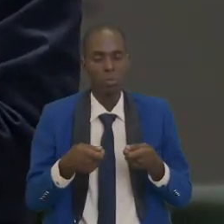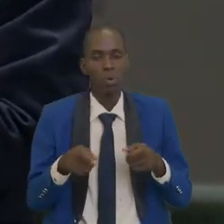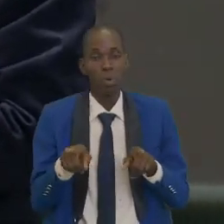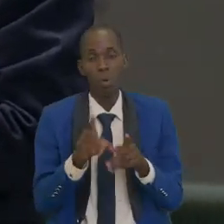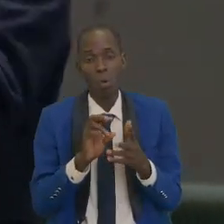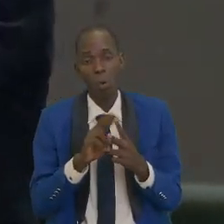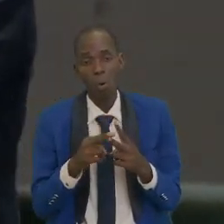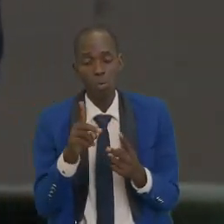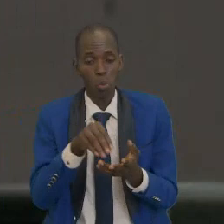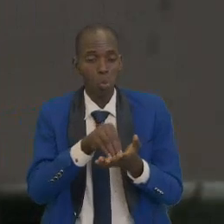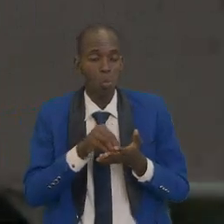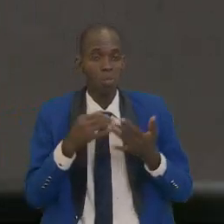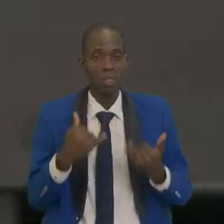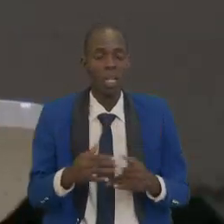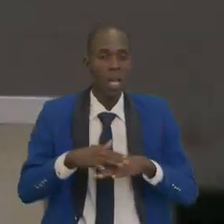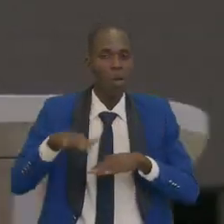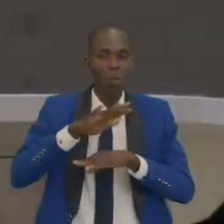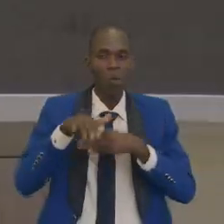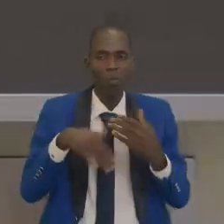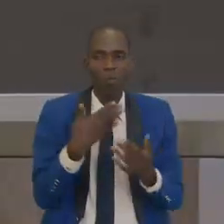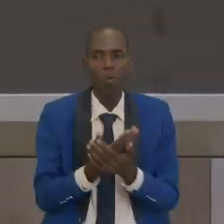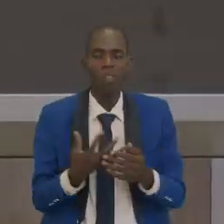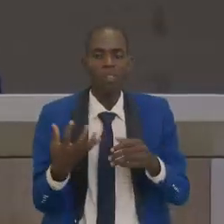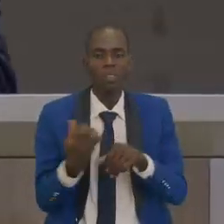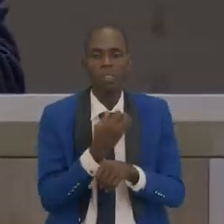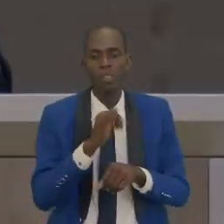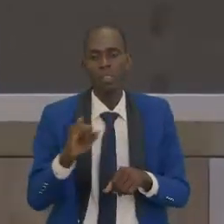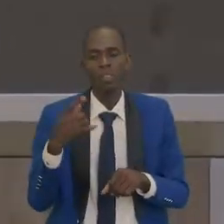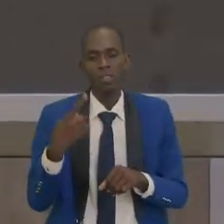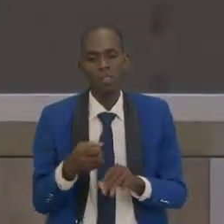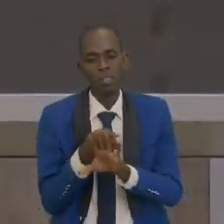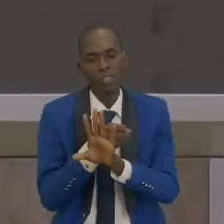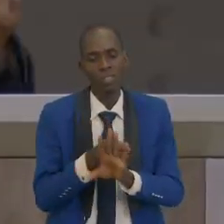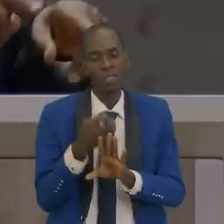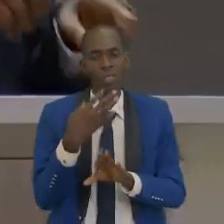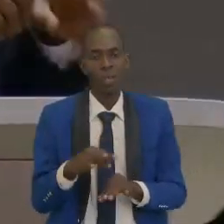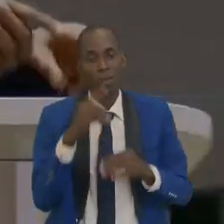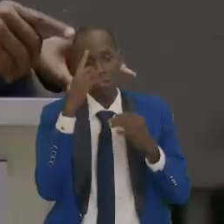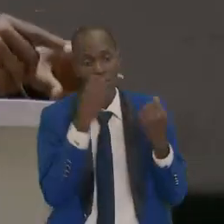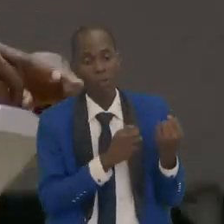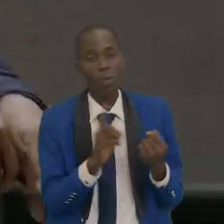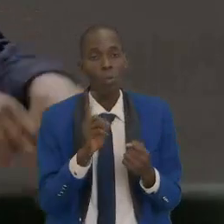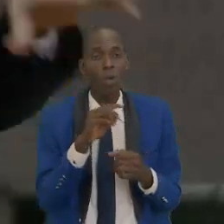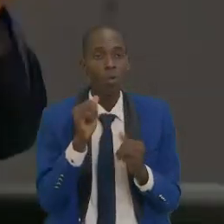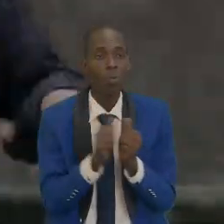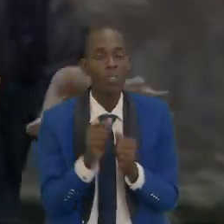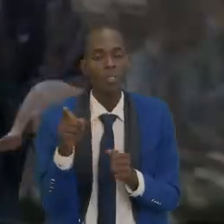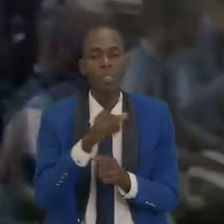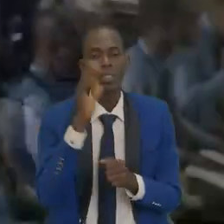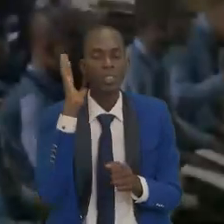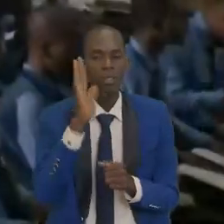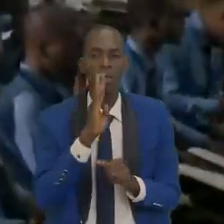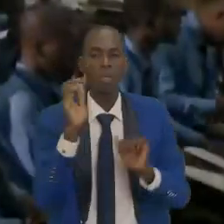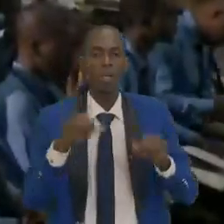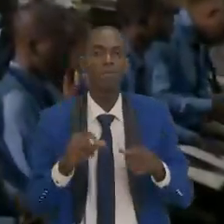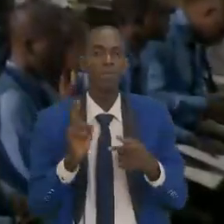bubble taking the shield of faith where with he shall be able to quench